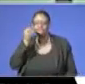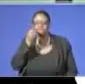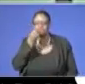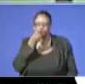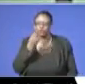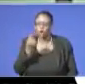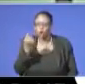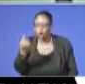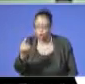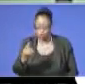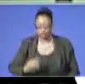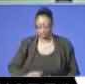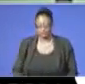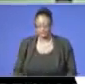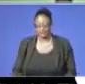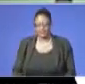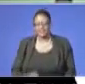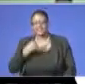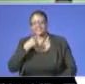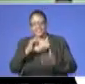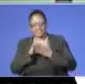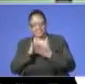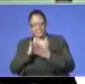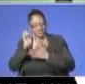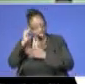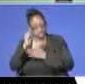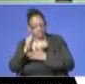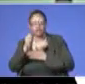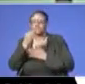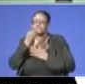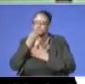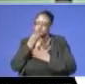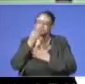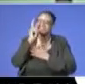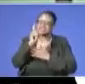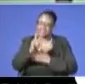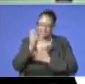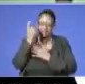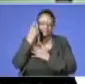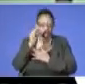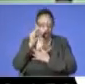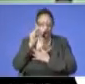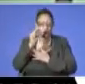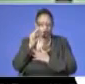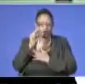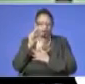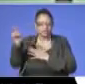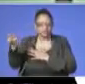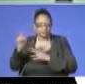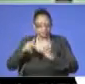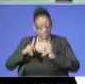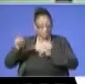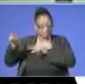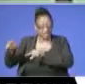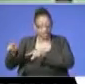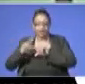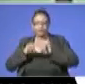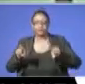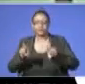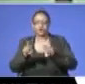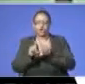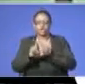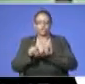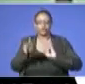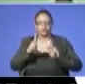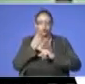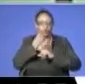center. The food is required for detainees as well as staff. In an effort to reduce the annual